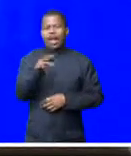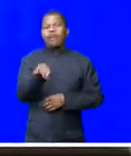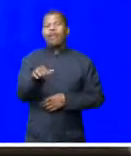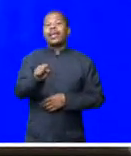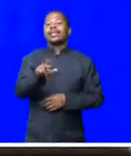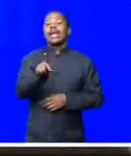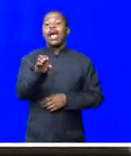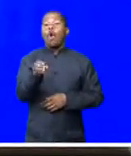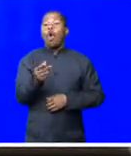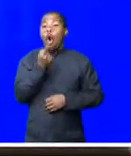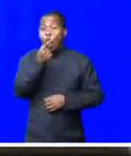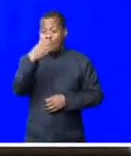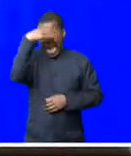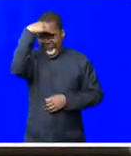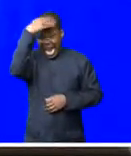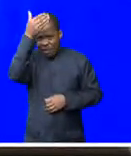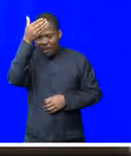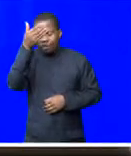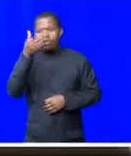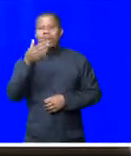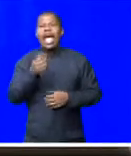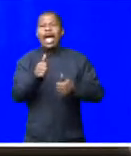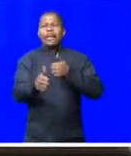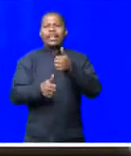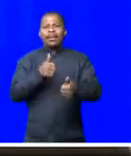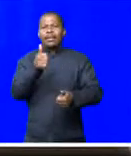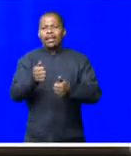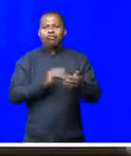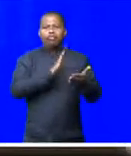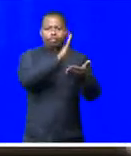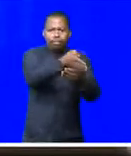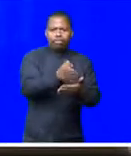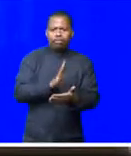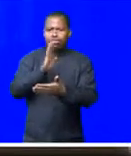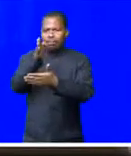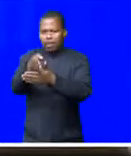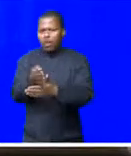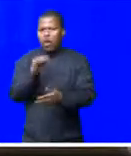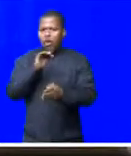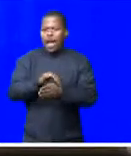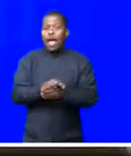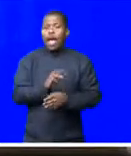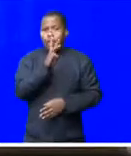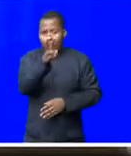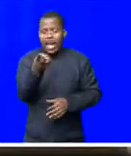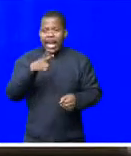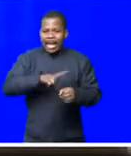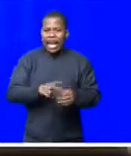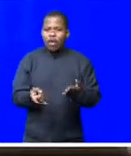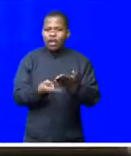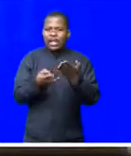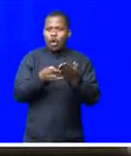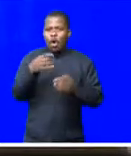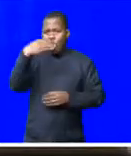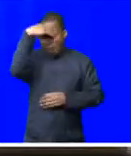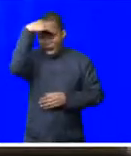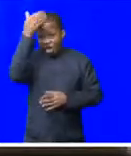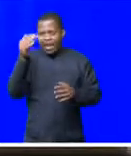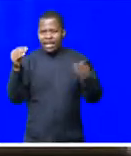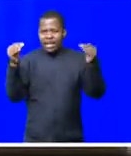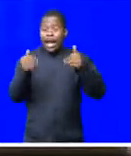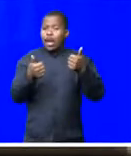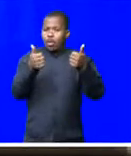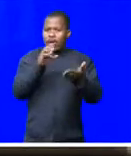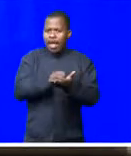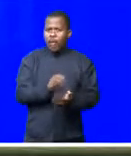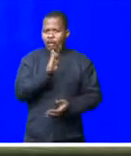uhulumende utawuqinisekisa ukuthi lusito loluya esiveni ngulelo loluya lolusecophelweni lolusetulu kusuka kutemfundo